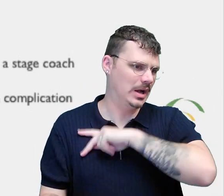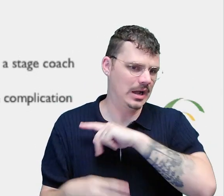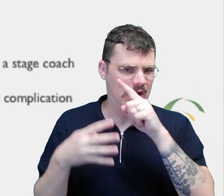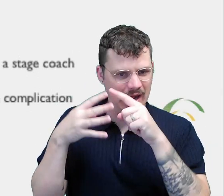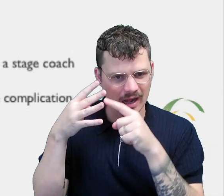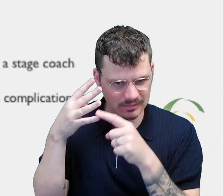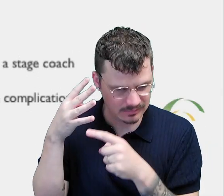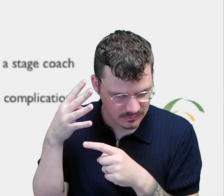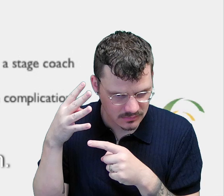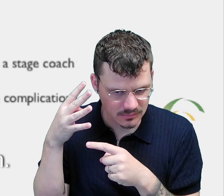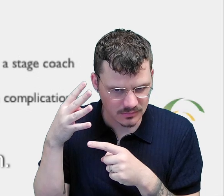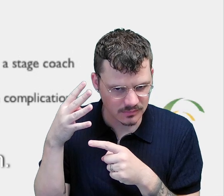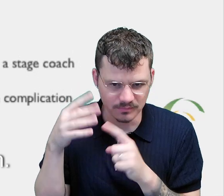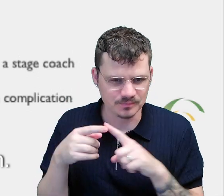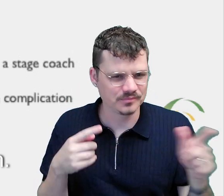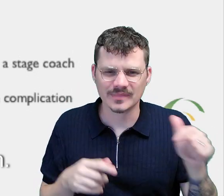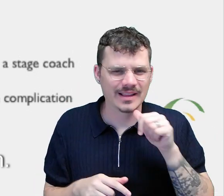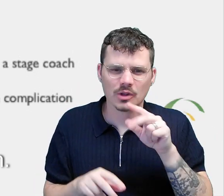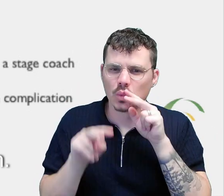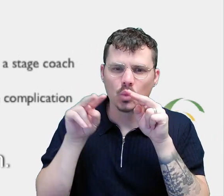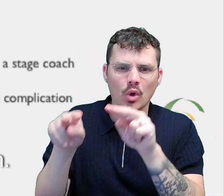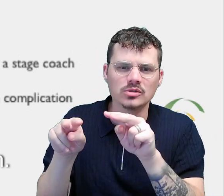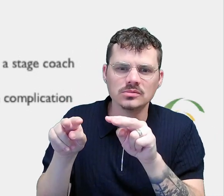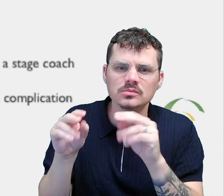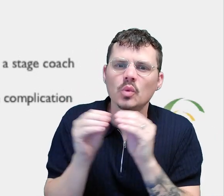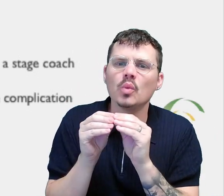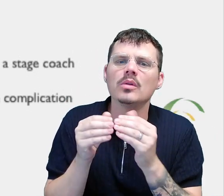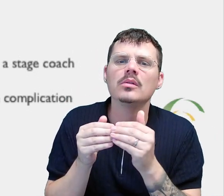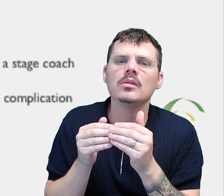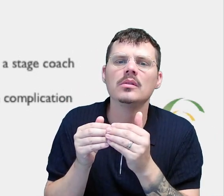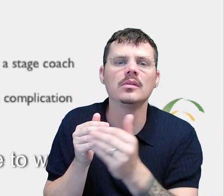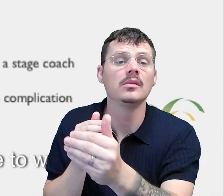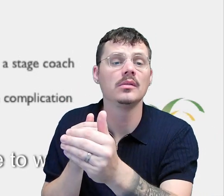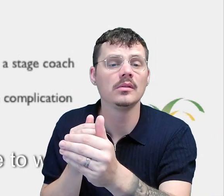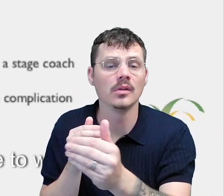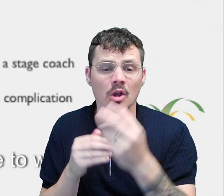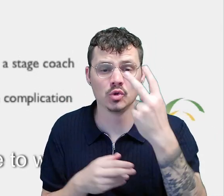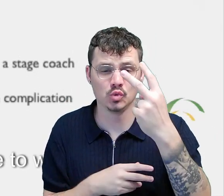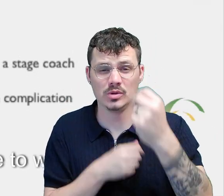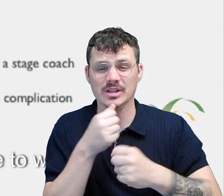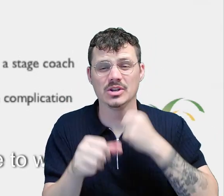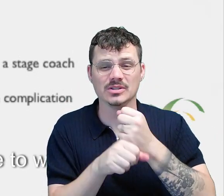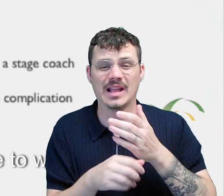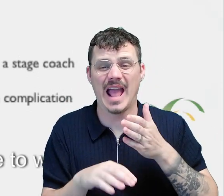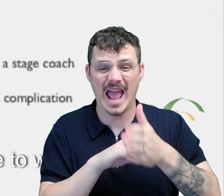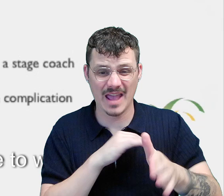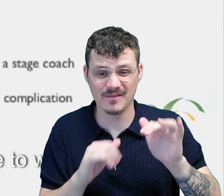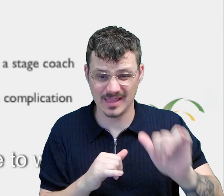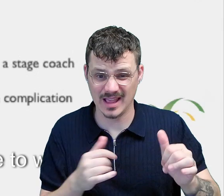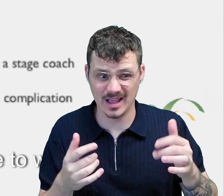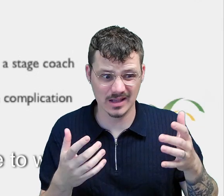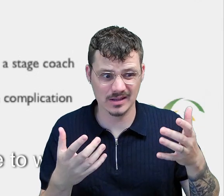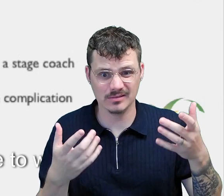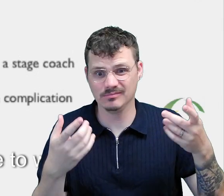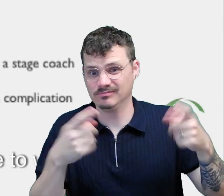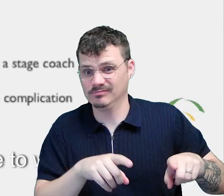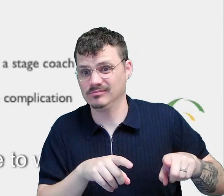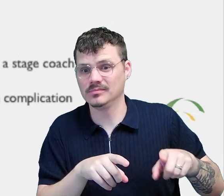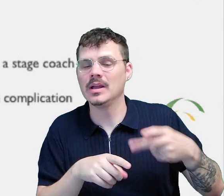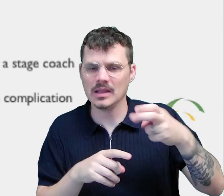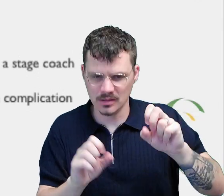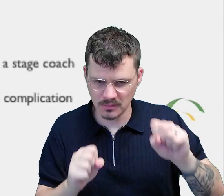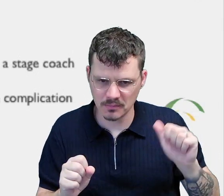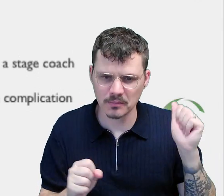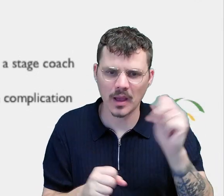personality-wise, they didn't watch him long enough. 2 years after this accident, he was able to